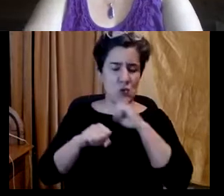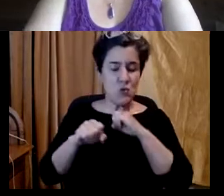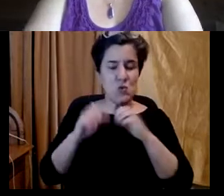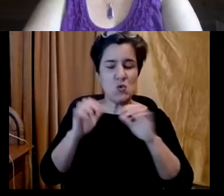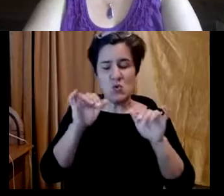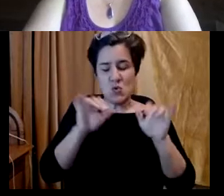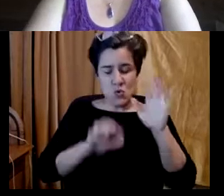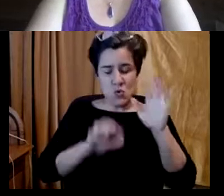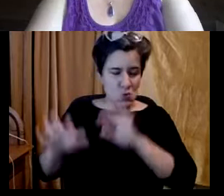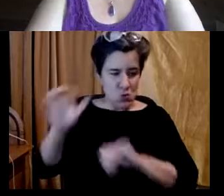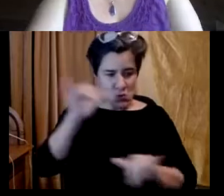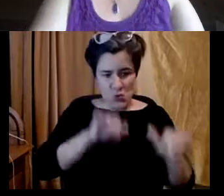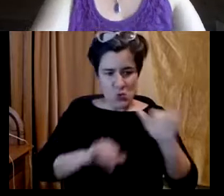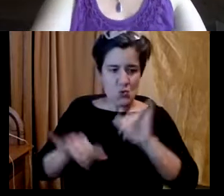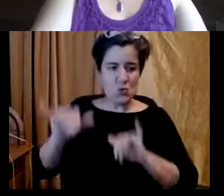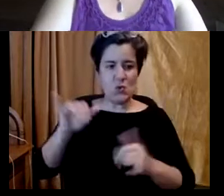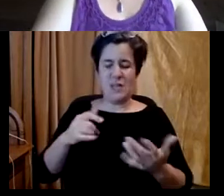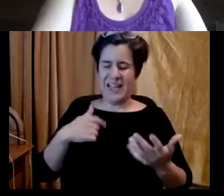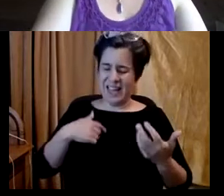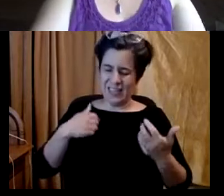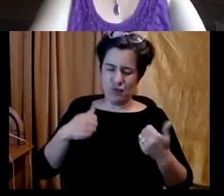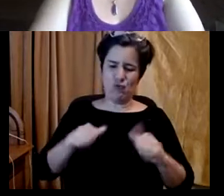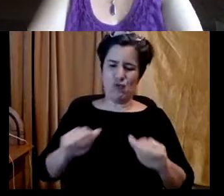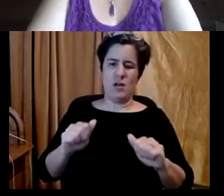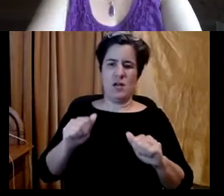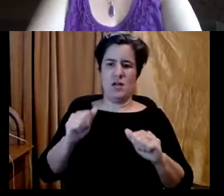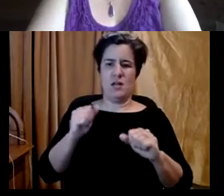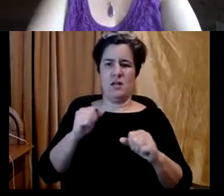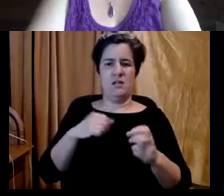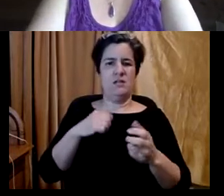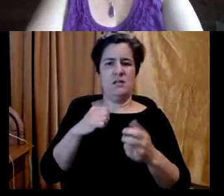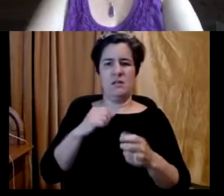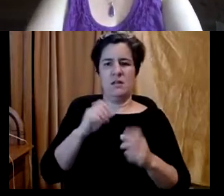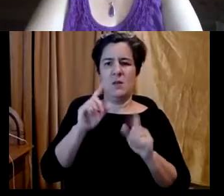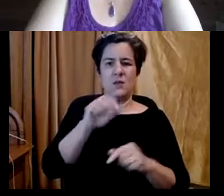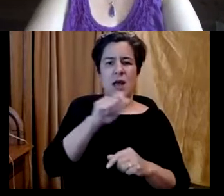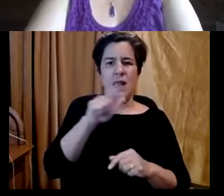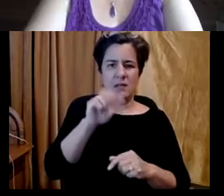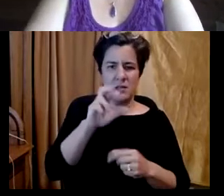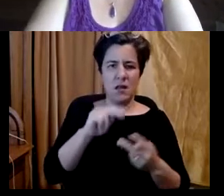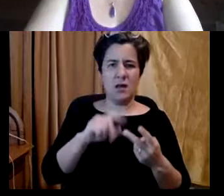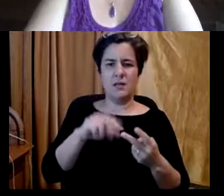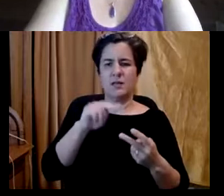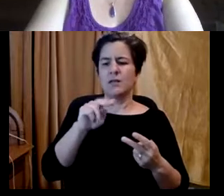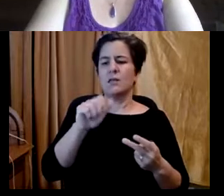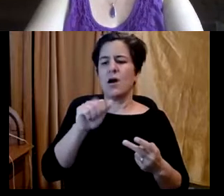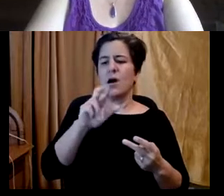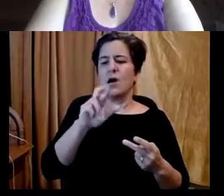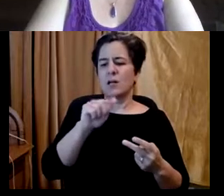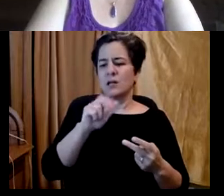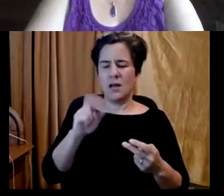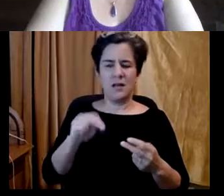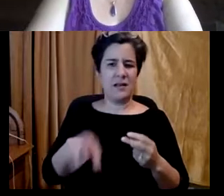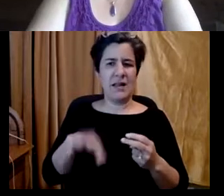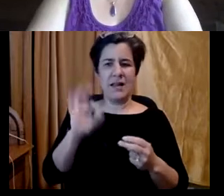I fought really hard. I went into Naranon, I went into Al-Anon. I found this amazing support group